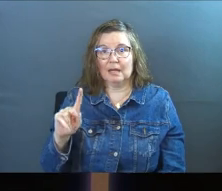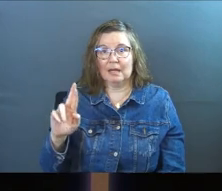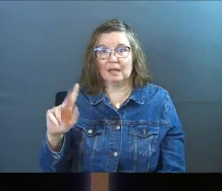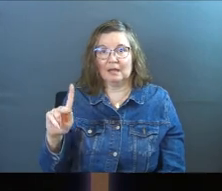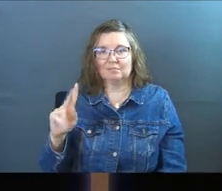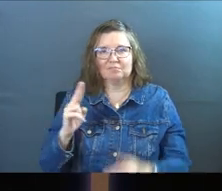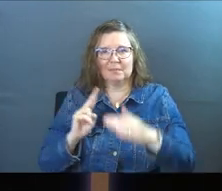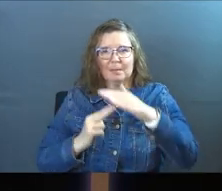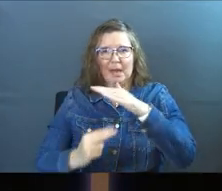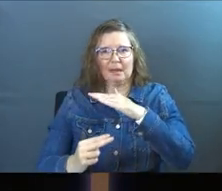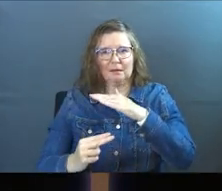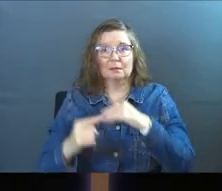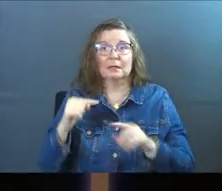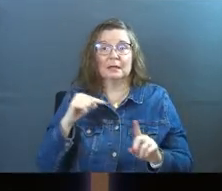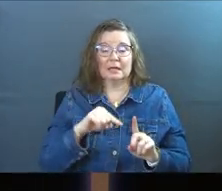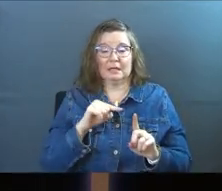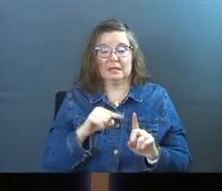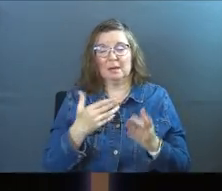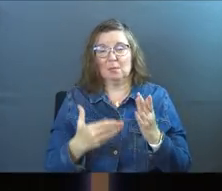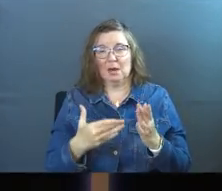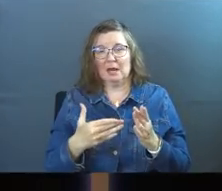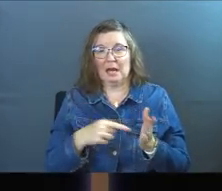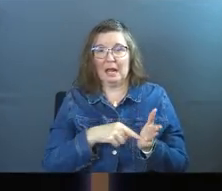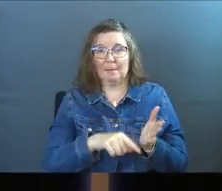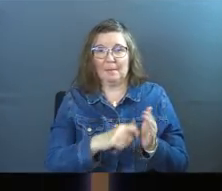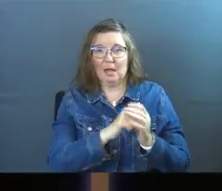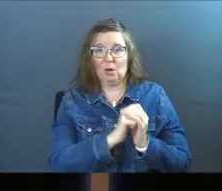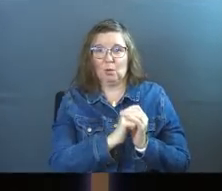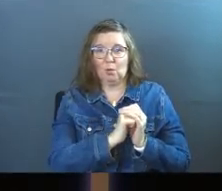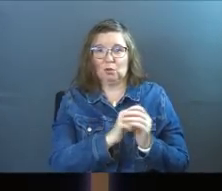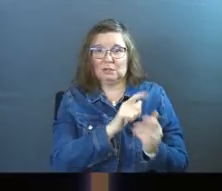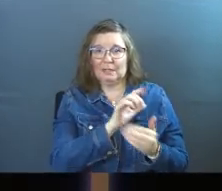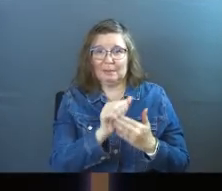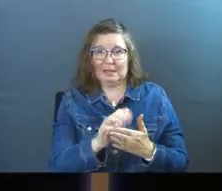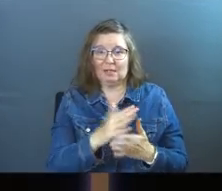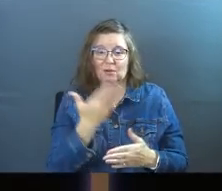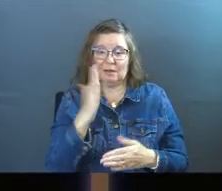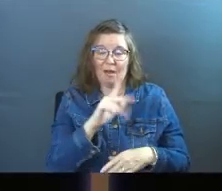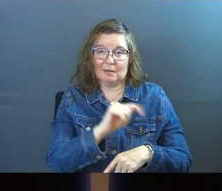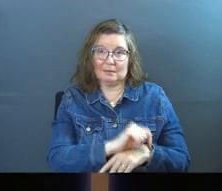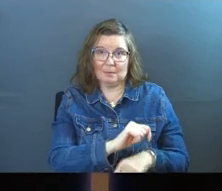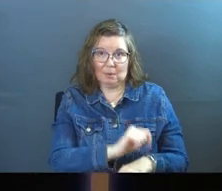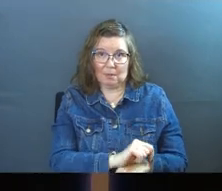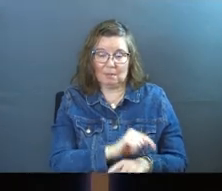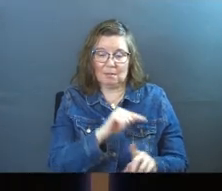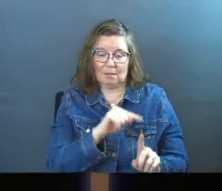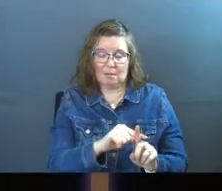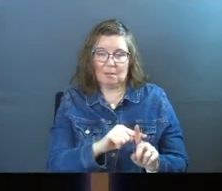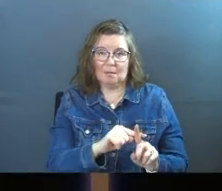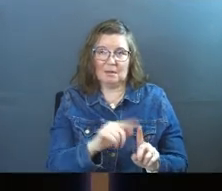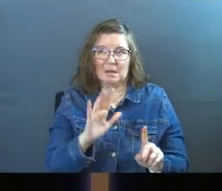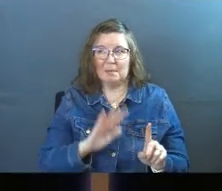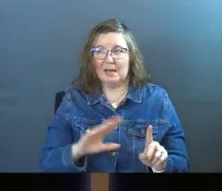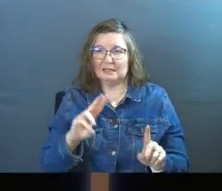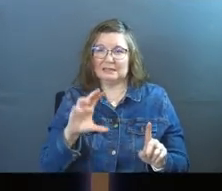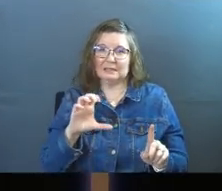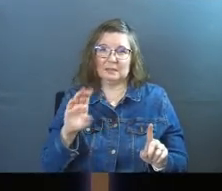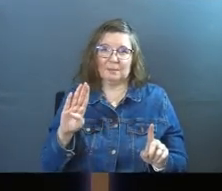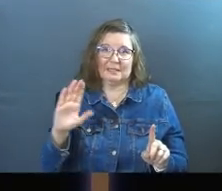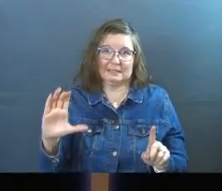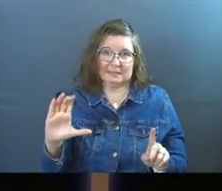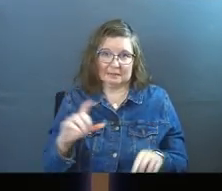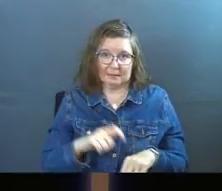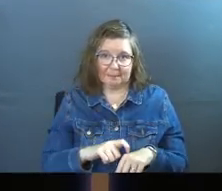he is probably a paid worship leader in God's temple back at about 600